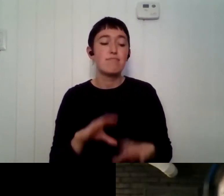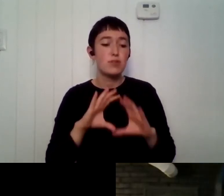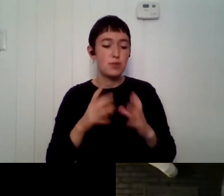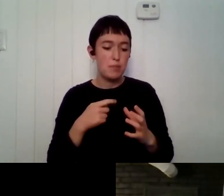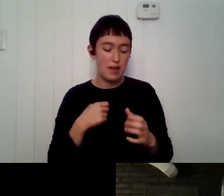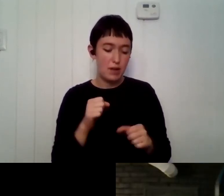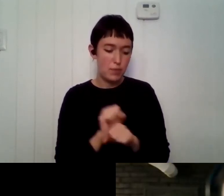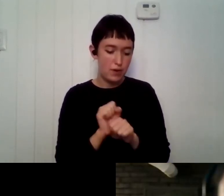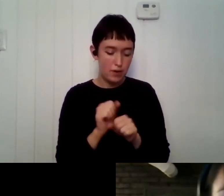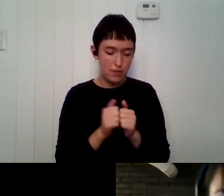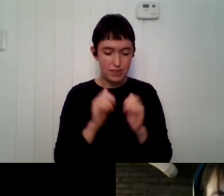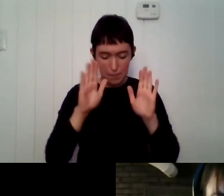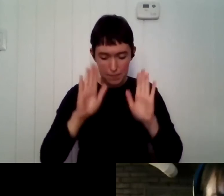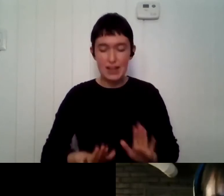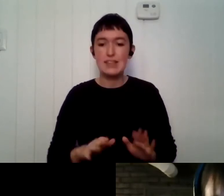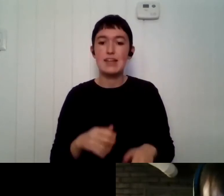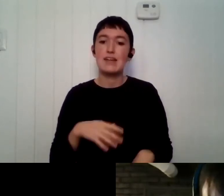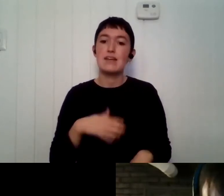really like my supervisor.